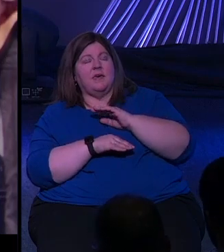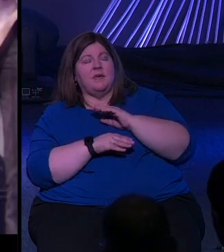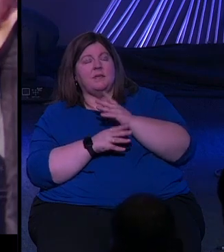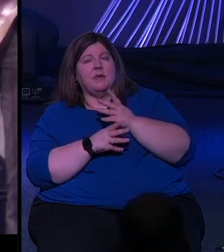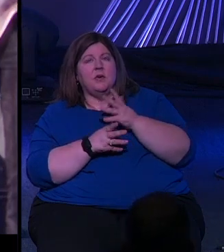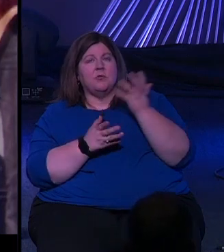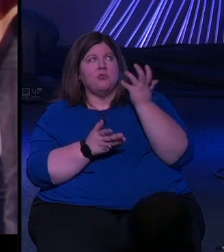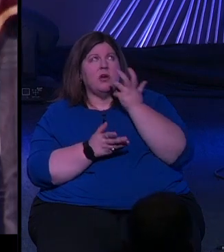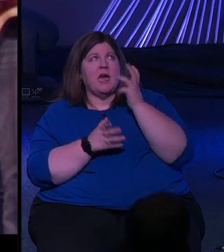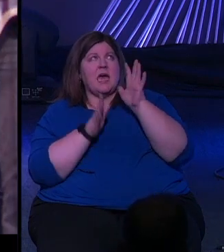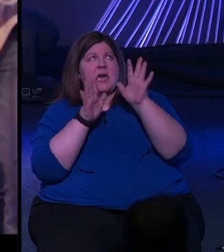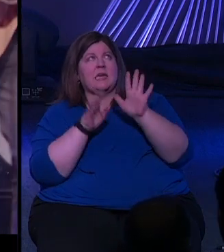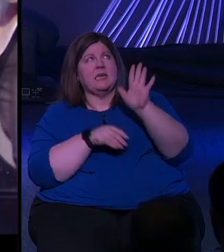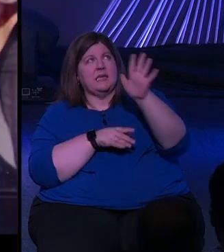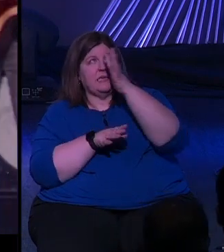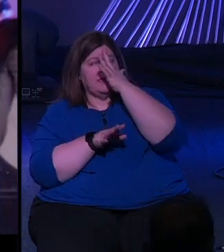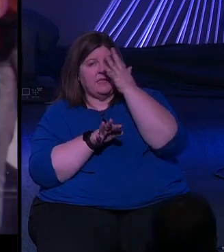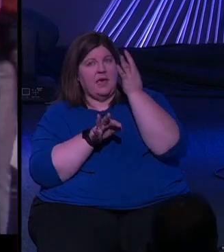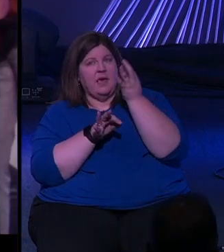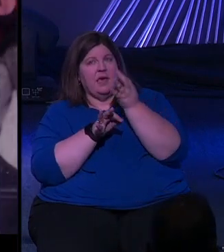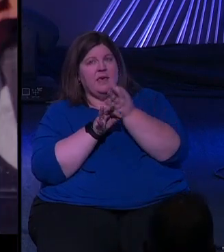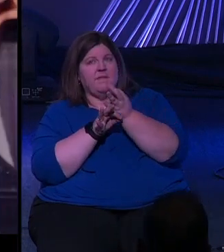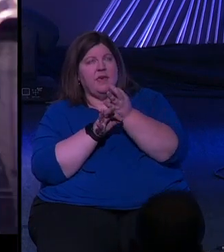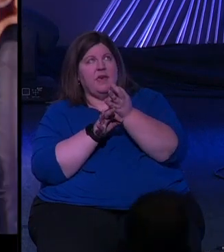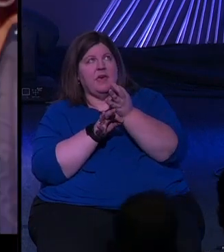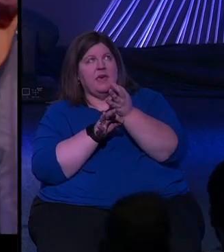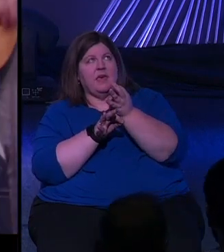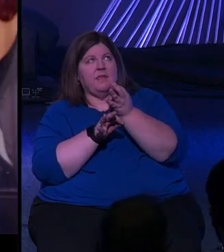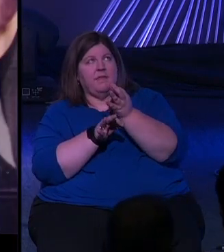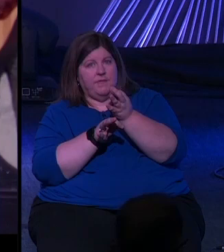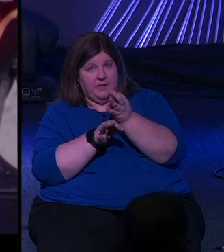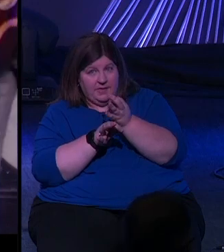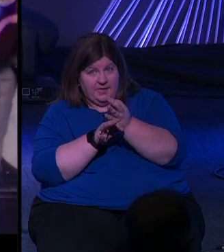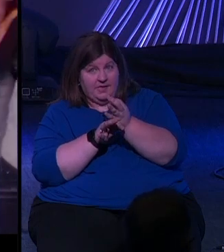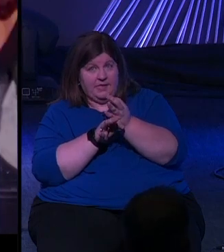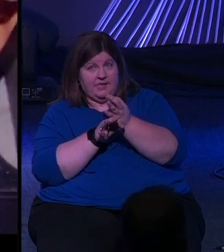provided. Great is thy faith. Sing that again.